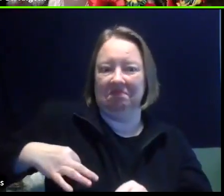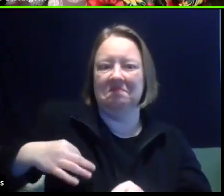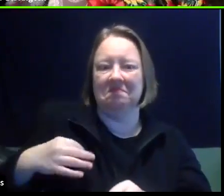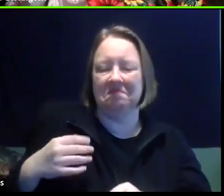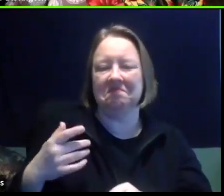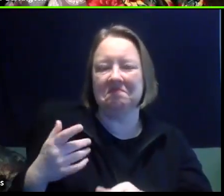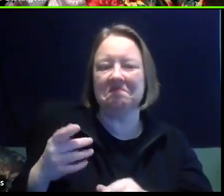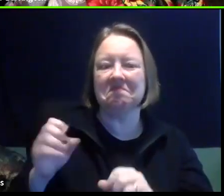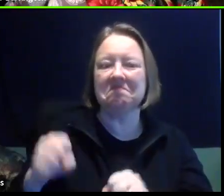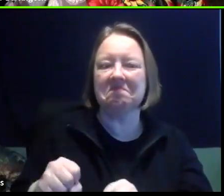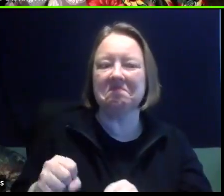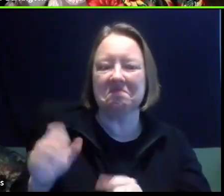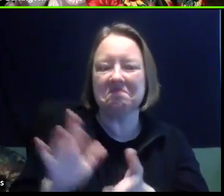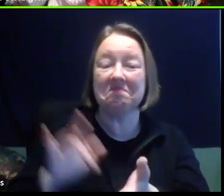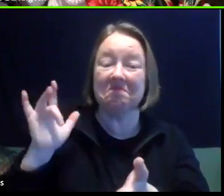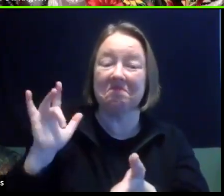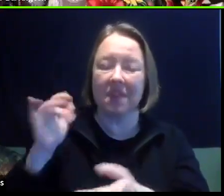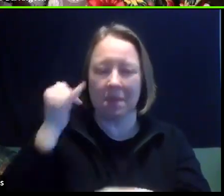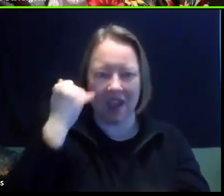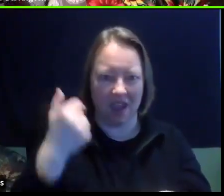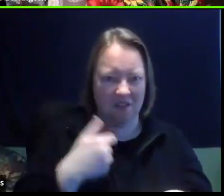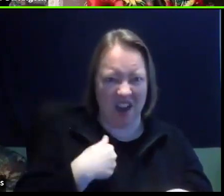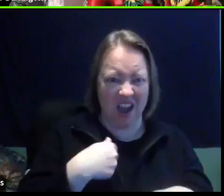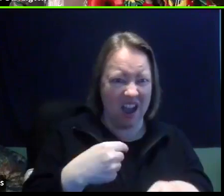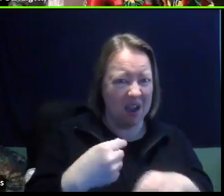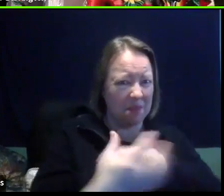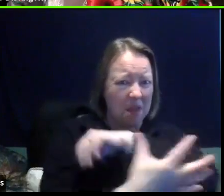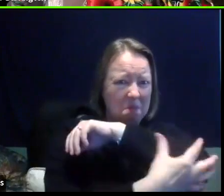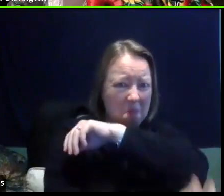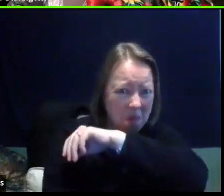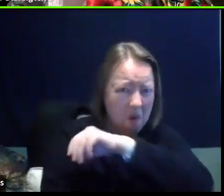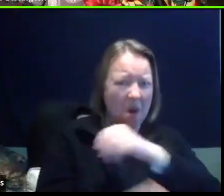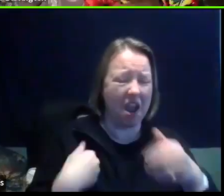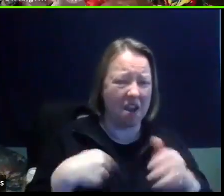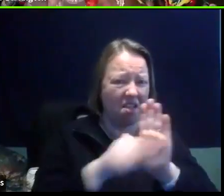And if I was already at a disadvantage, I'm hit.